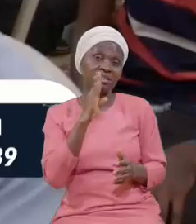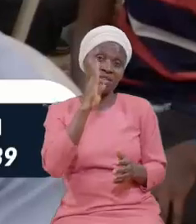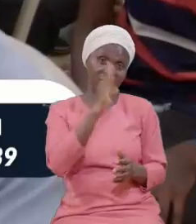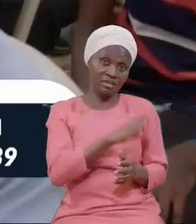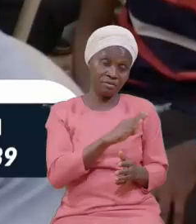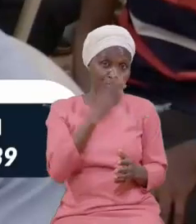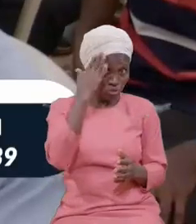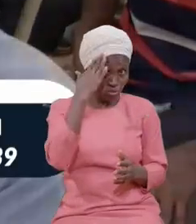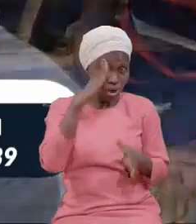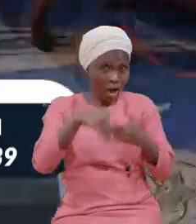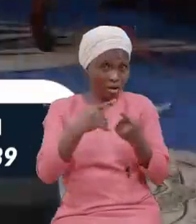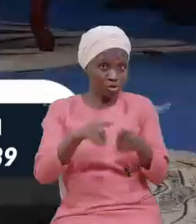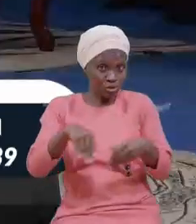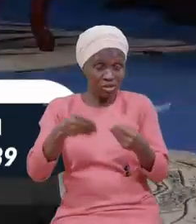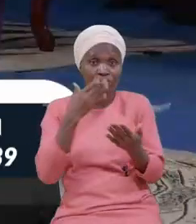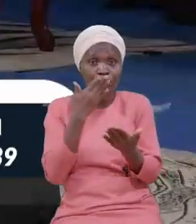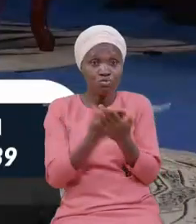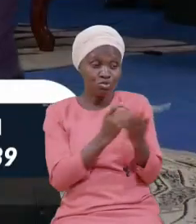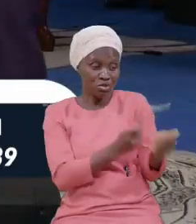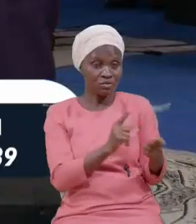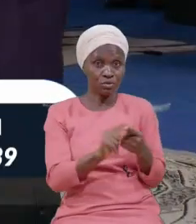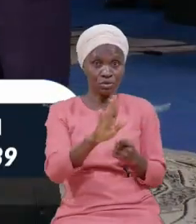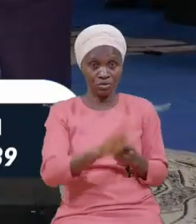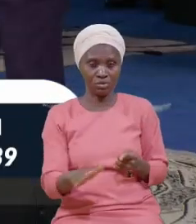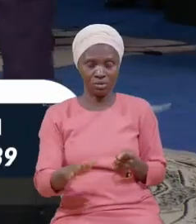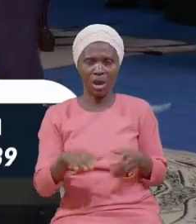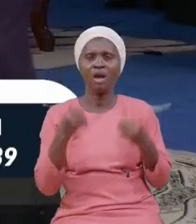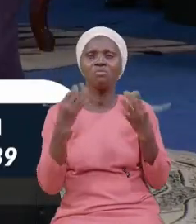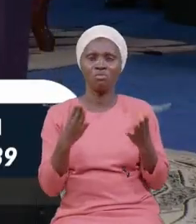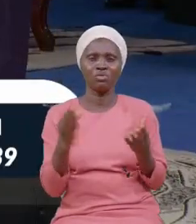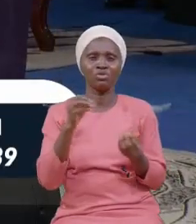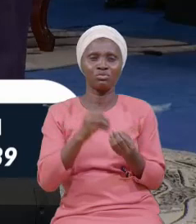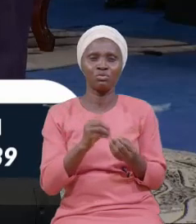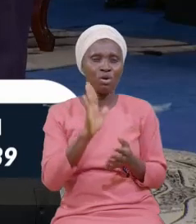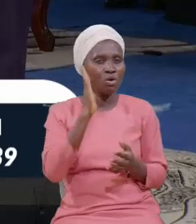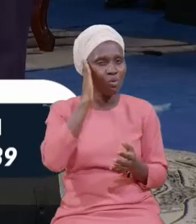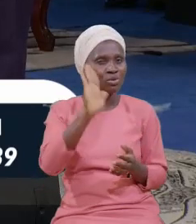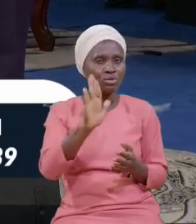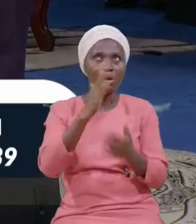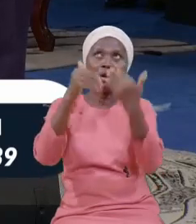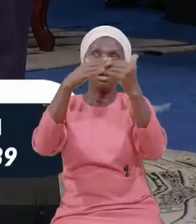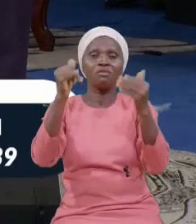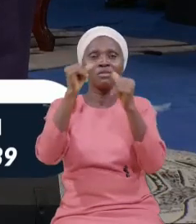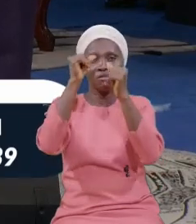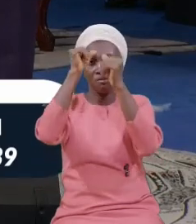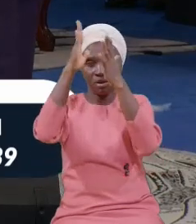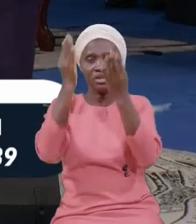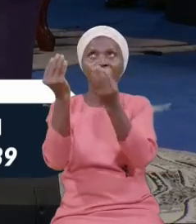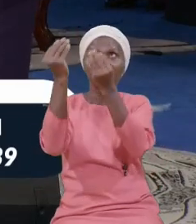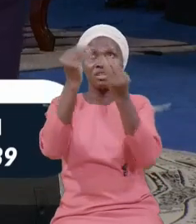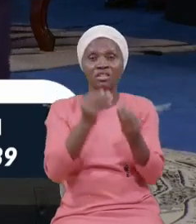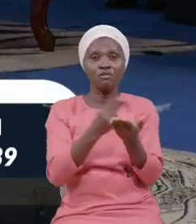how much more shall your heavenly Father give the Holy Spirit